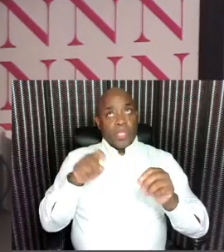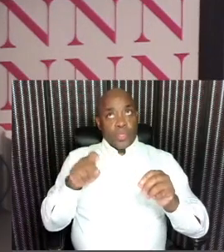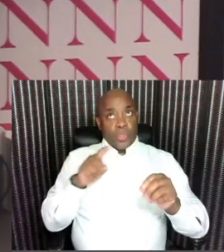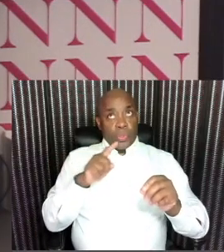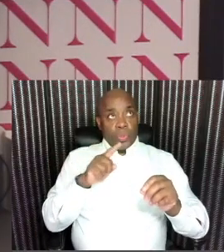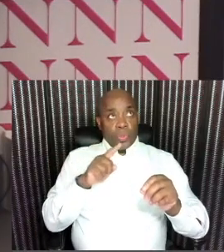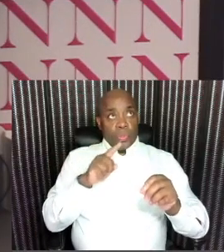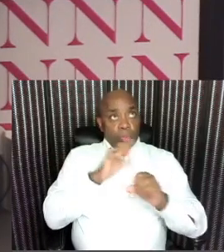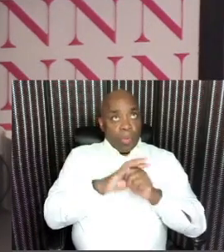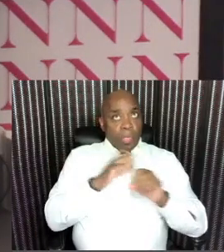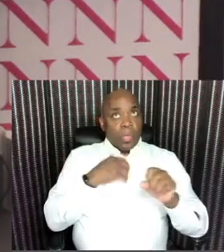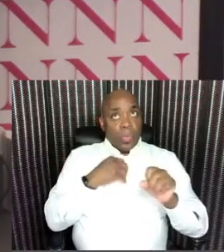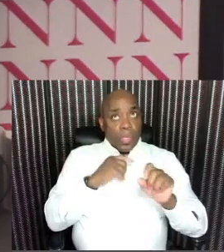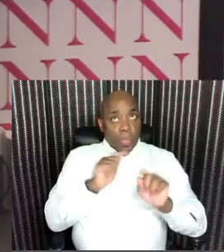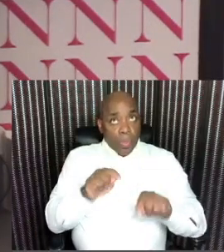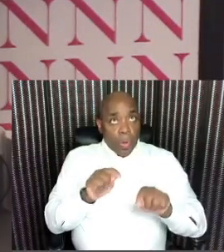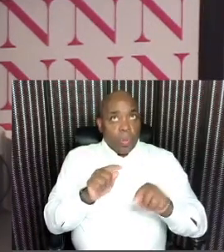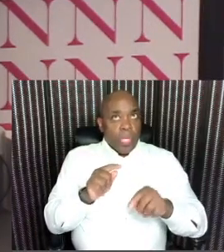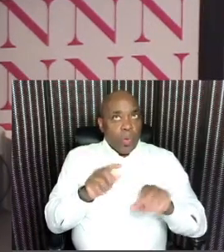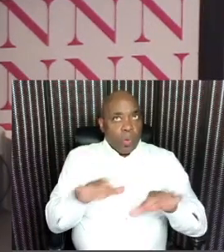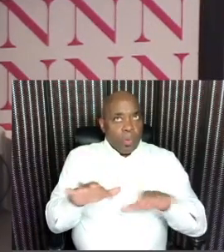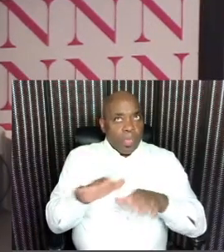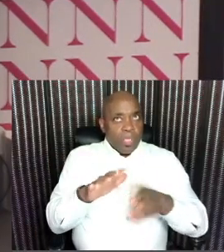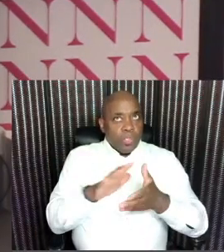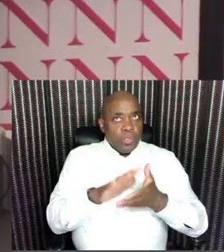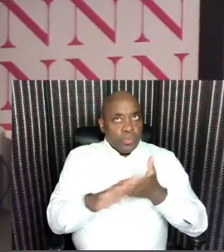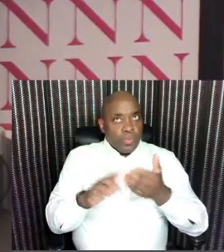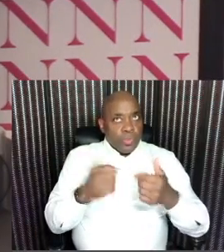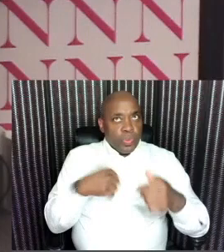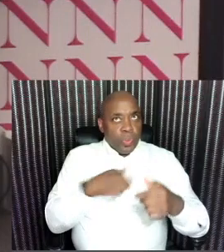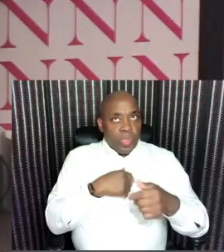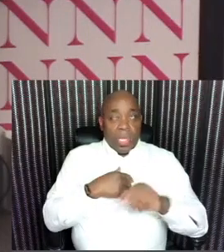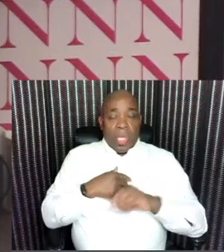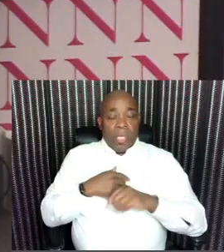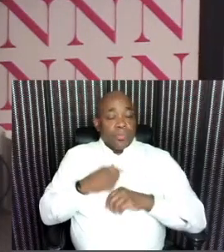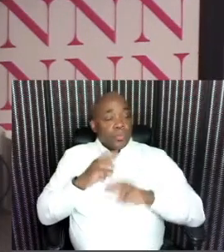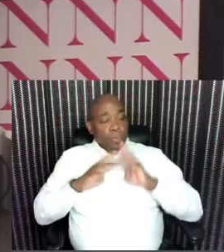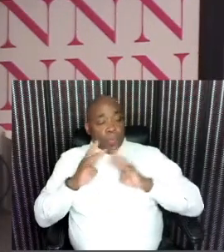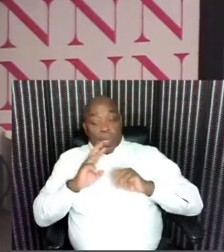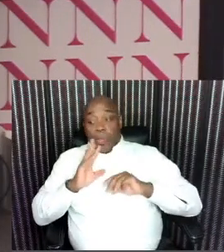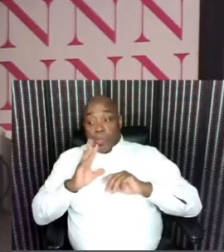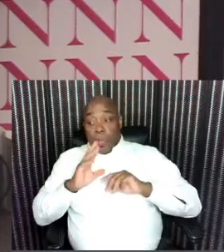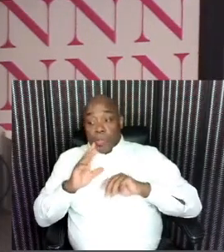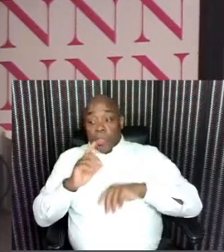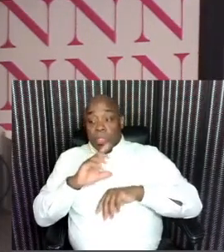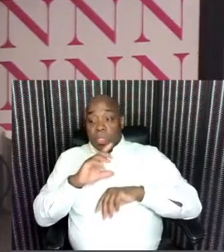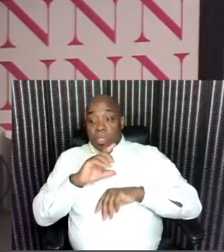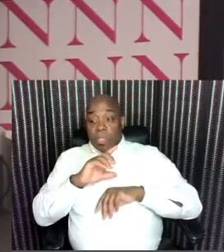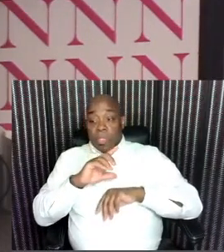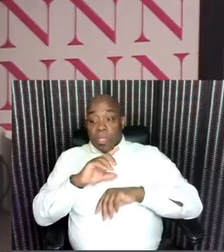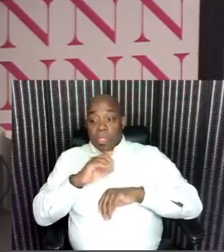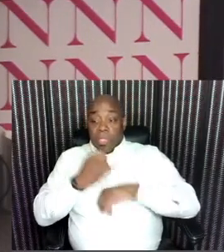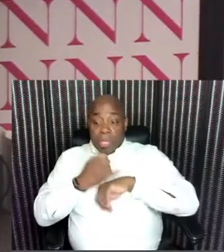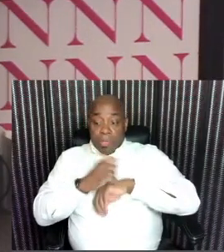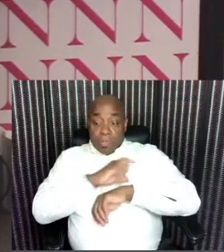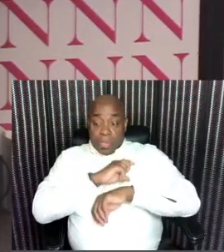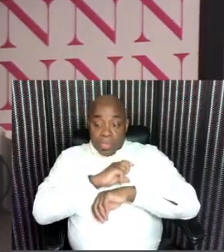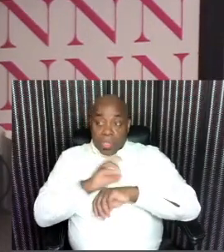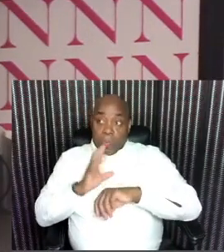when we come there. And I'm like, don't worry, I will talk to campus police, I will talk to the president, I will make sure everything is